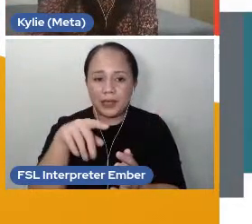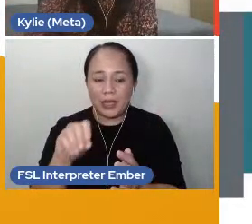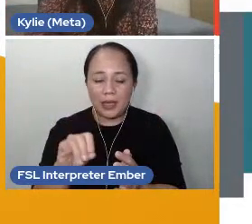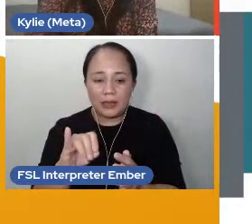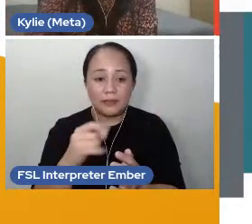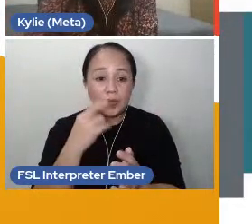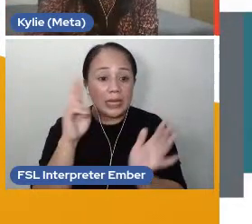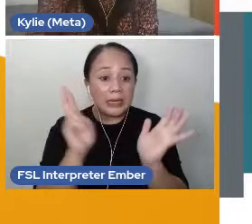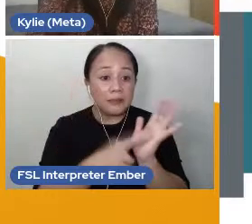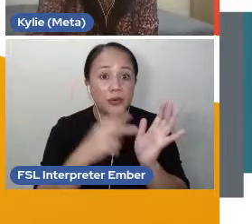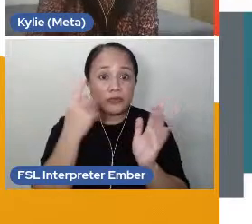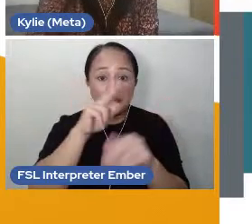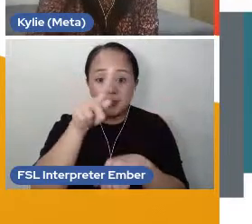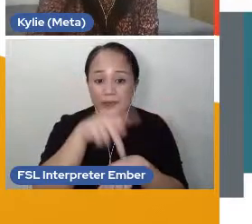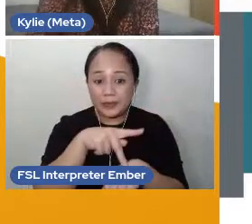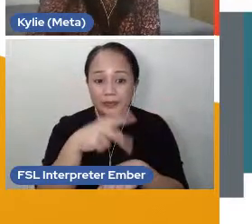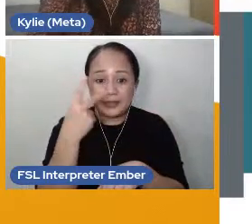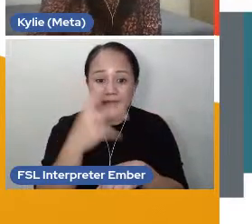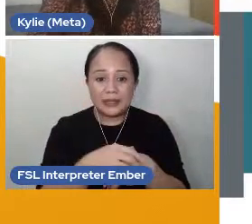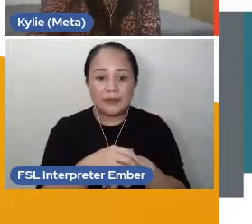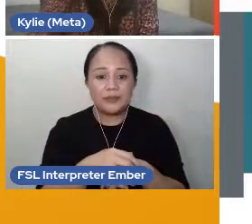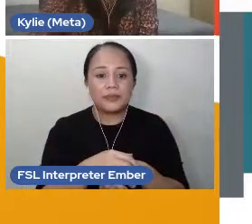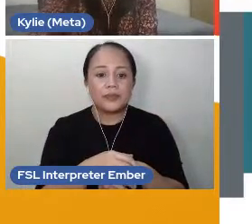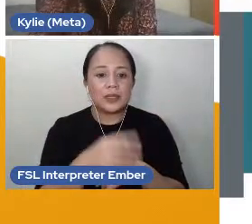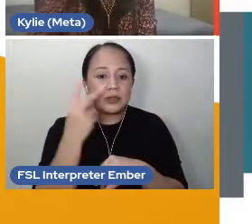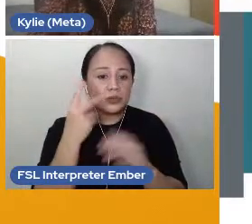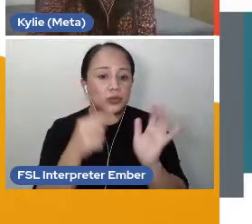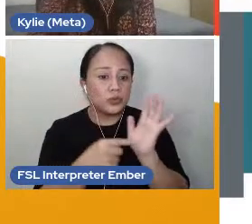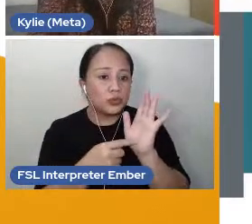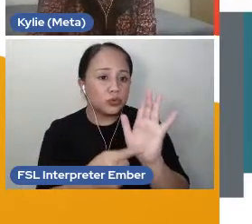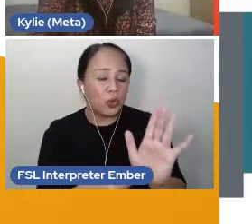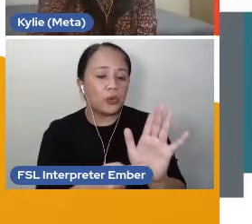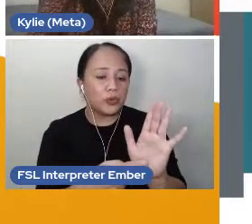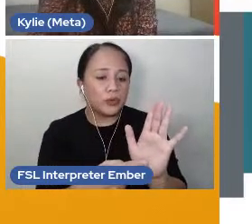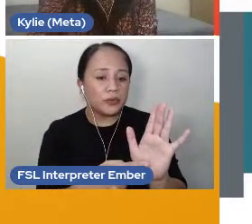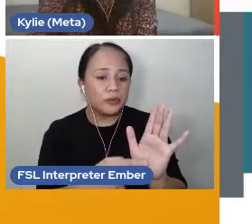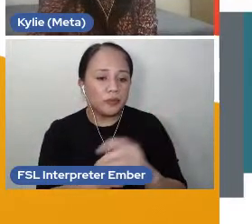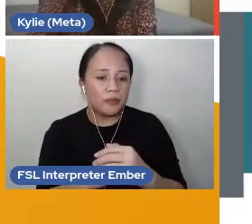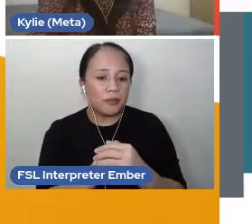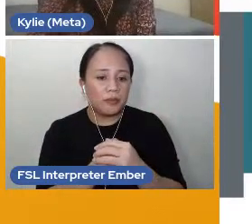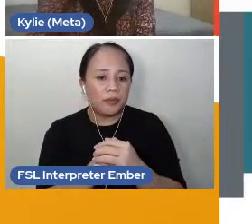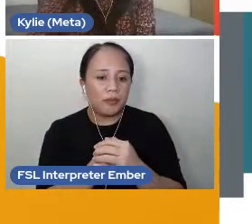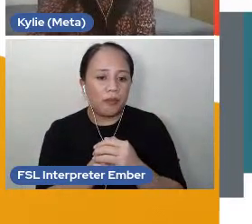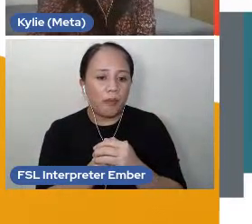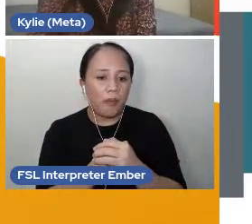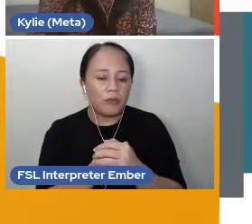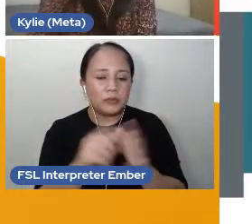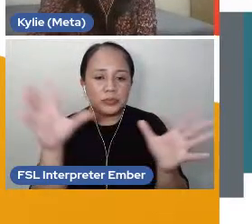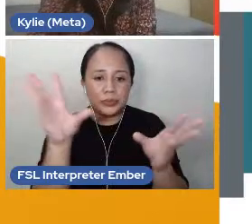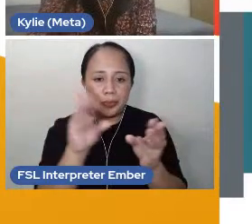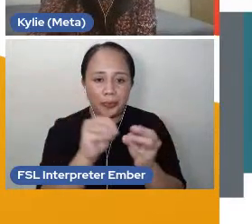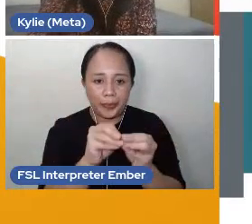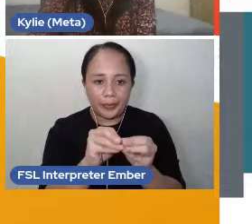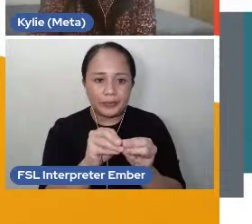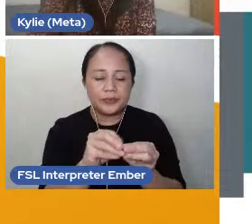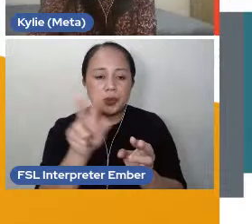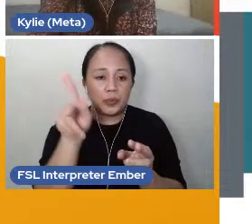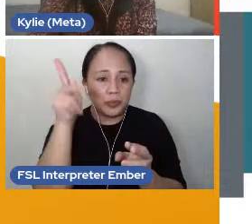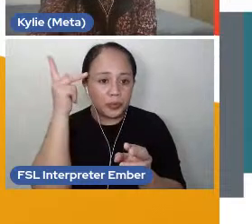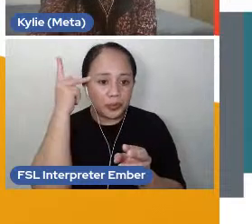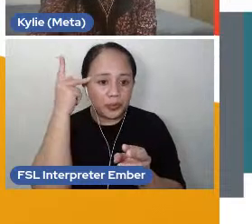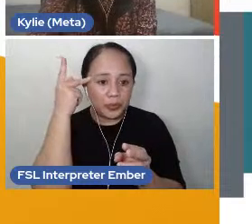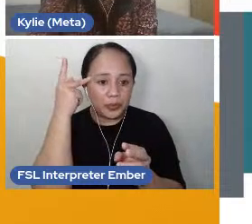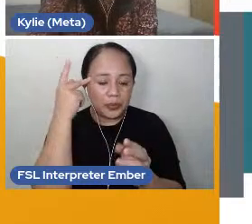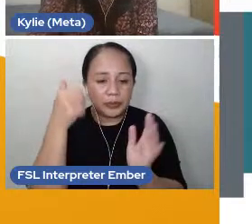report for the Philippines. So this will show the total number of political and